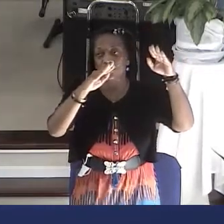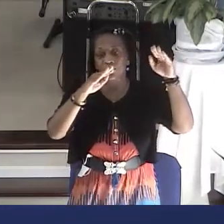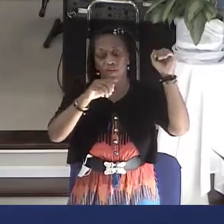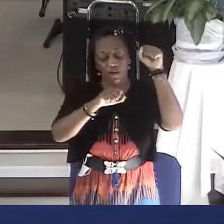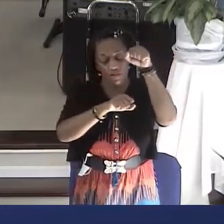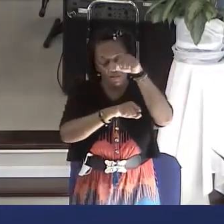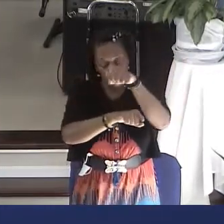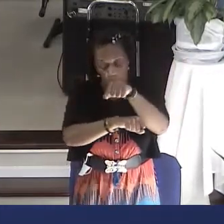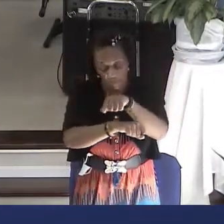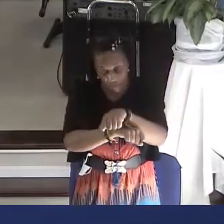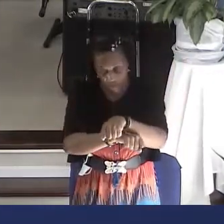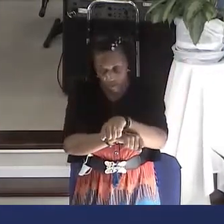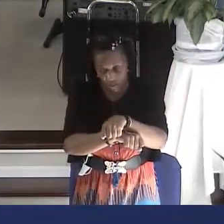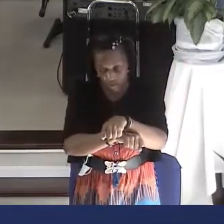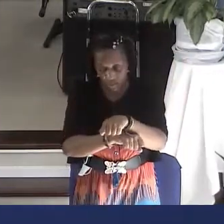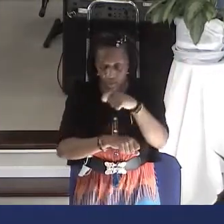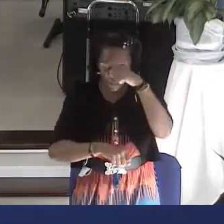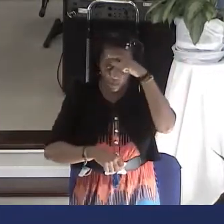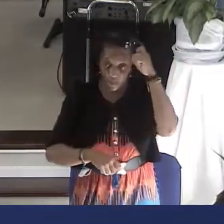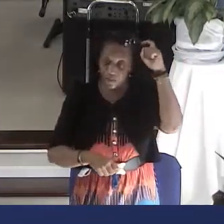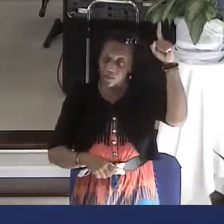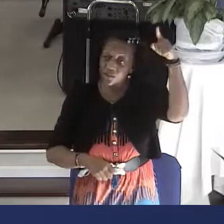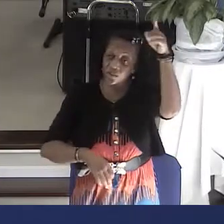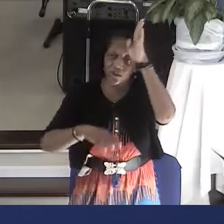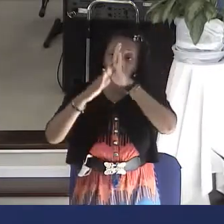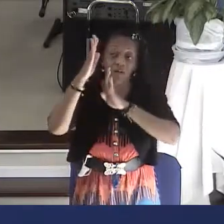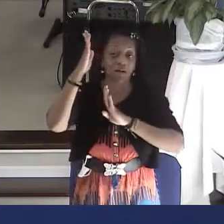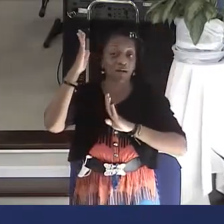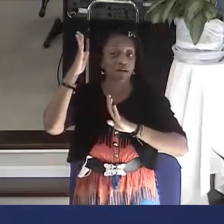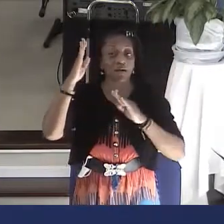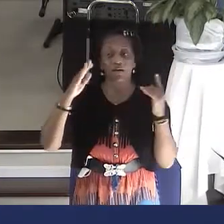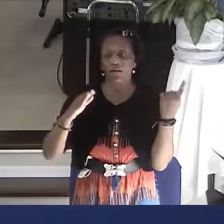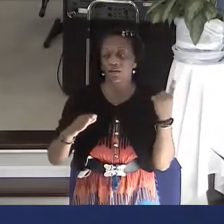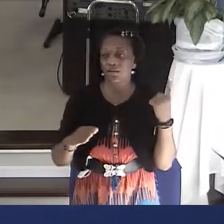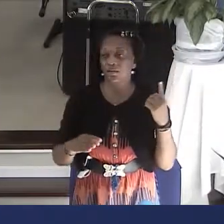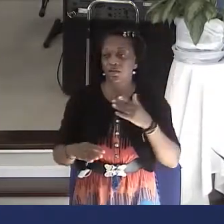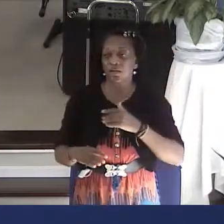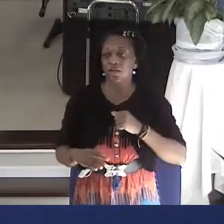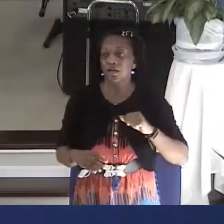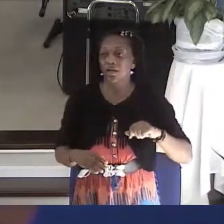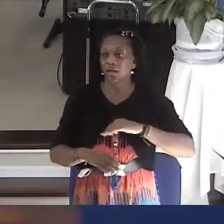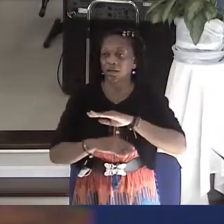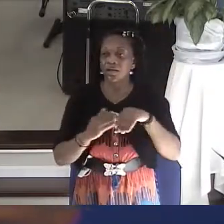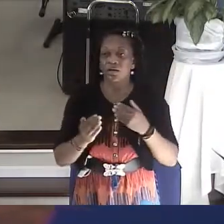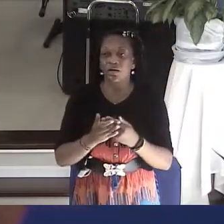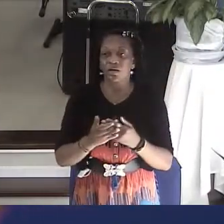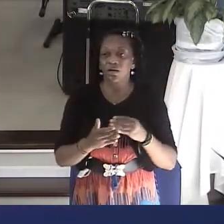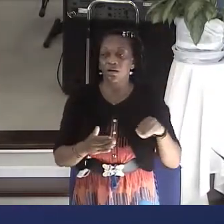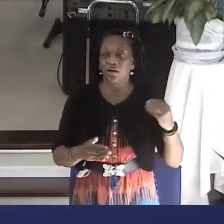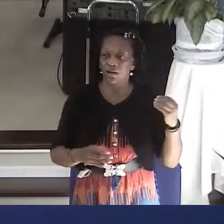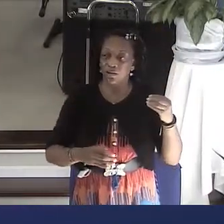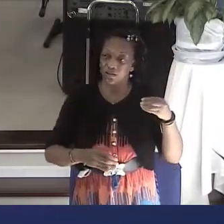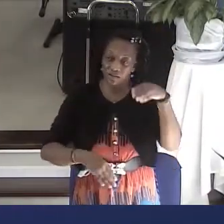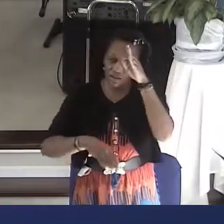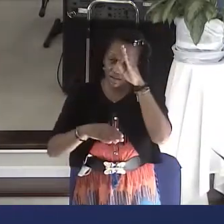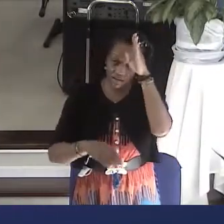are God and God alone. And all other gods are just mere idols before you this